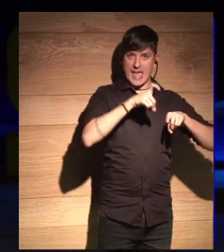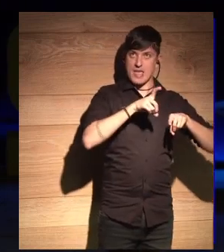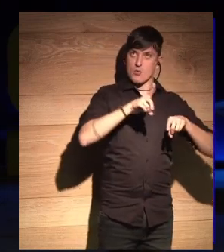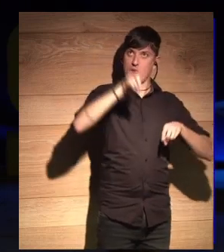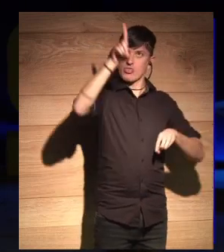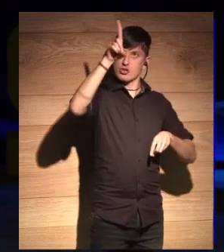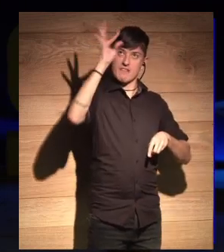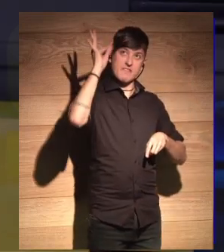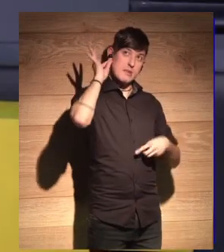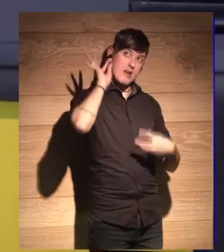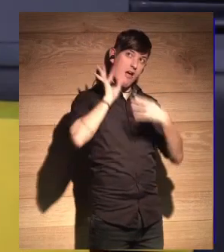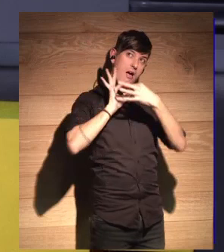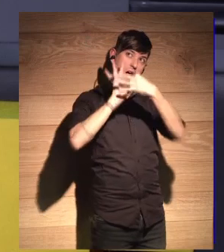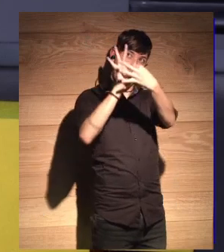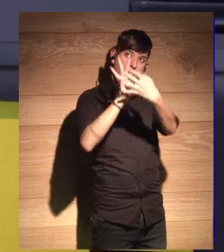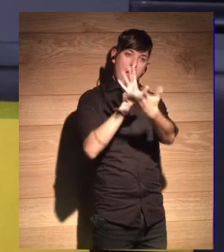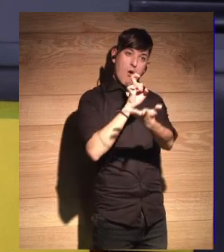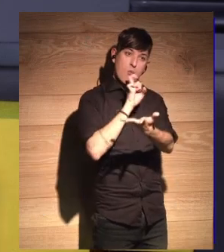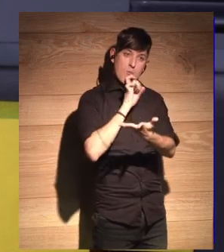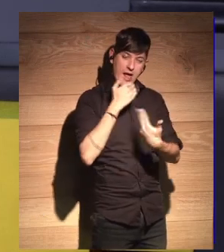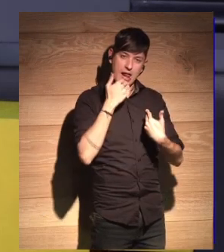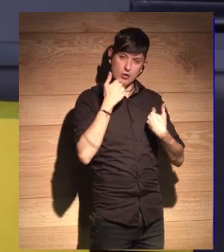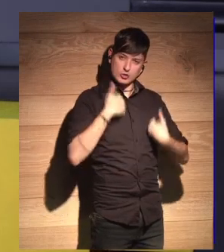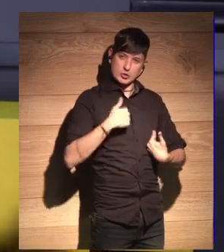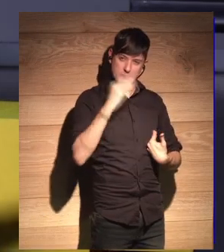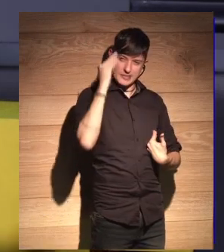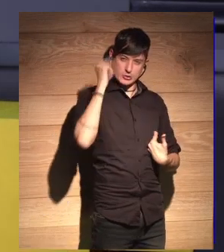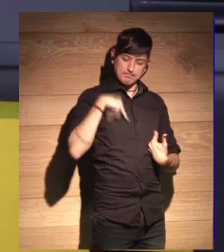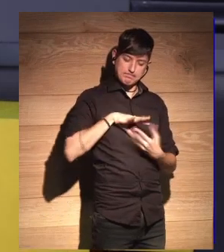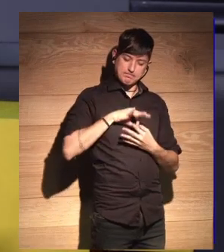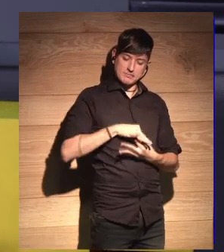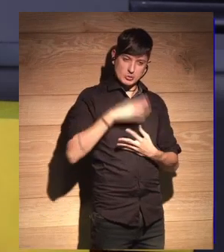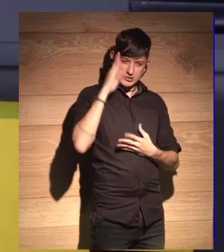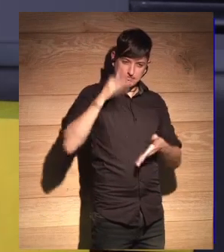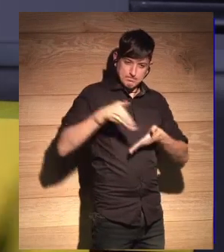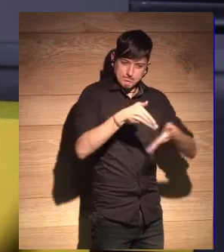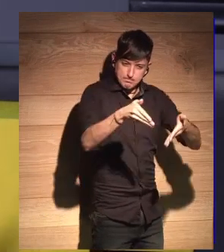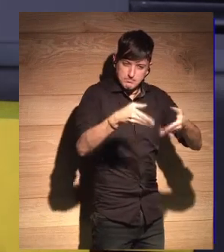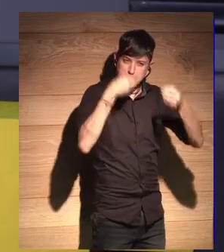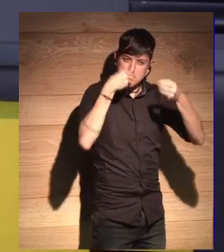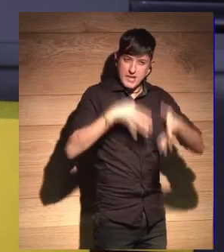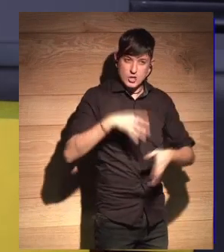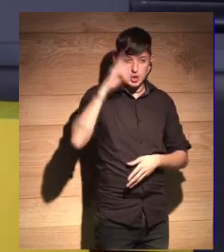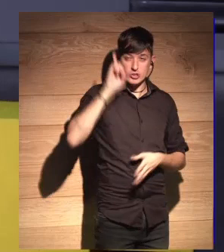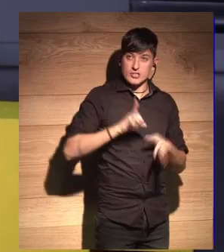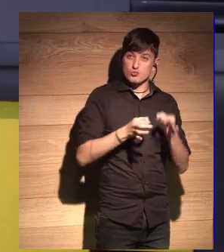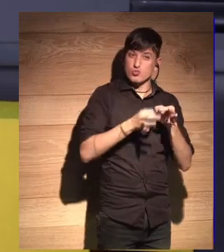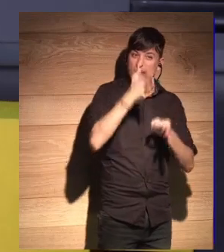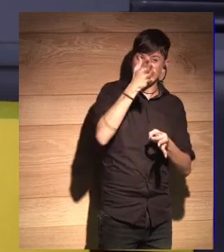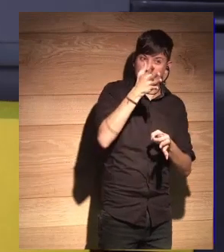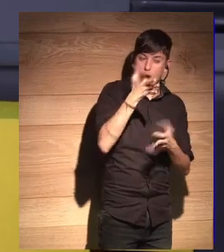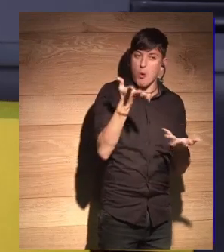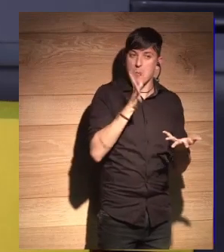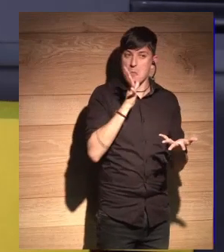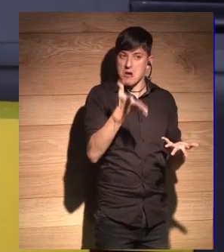was the path I had to go on. And to my, I don't know if it's luck or whatever, these things happen. I befriended